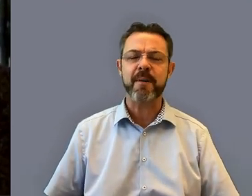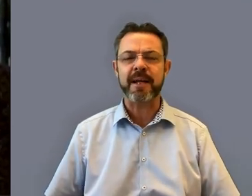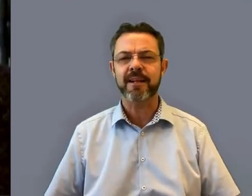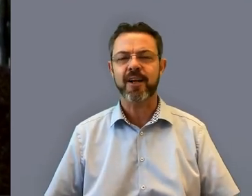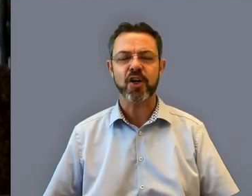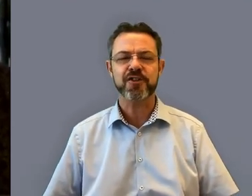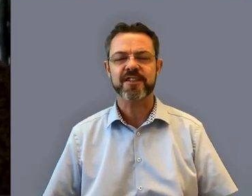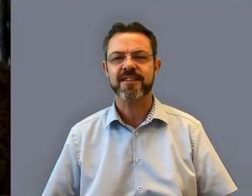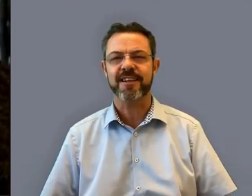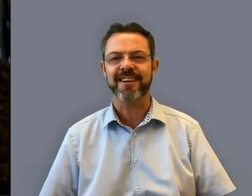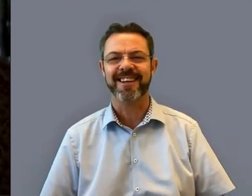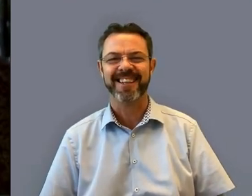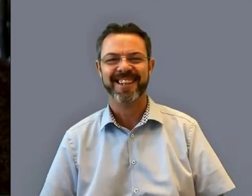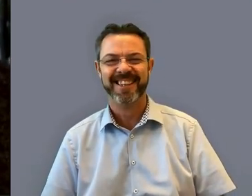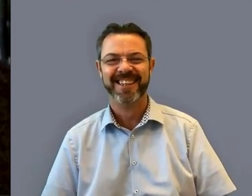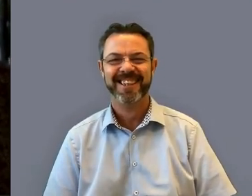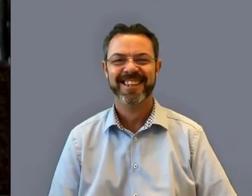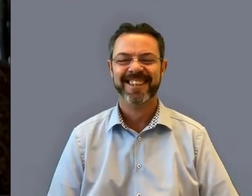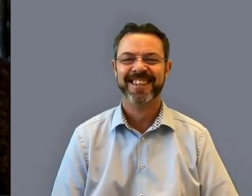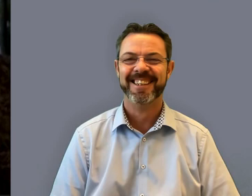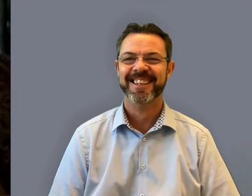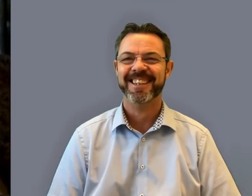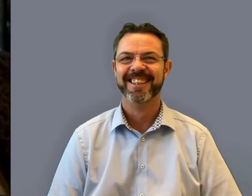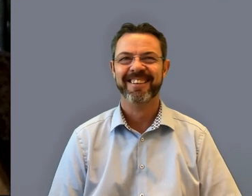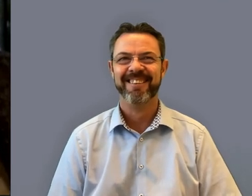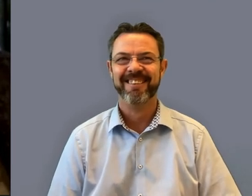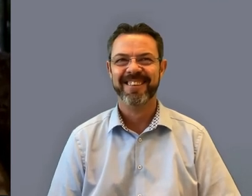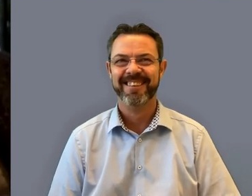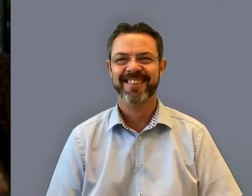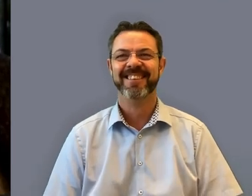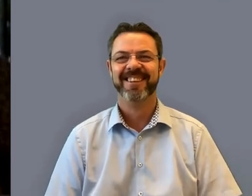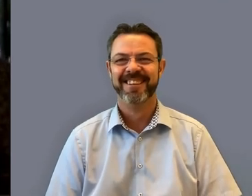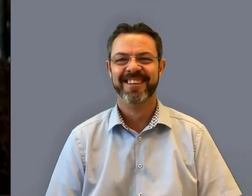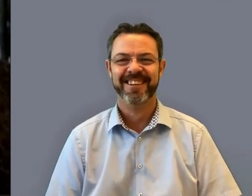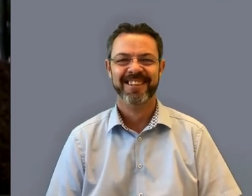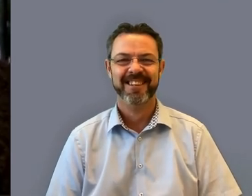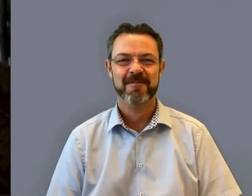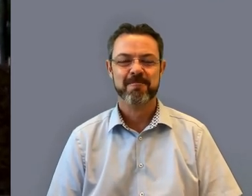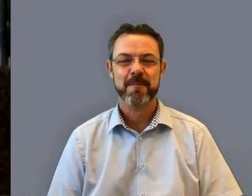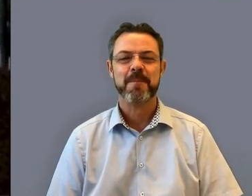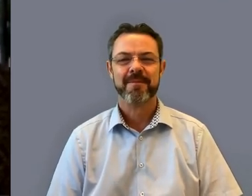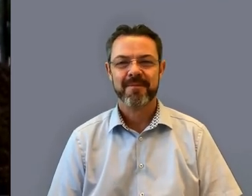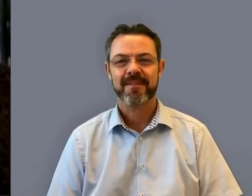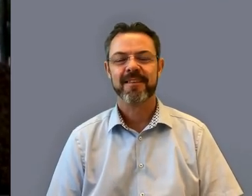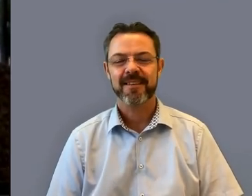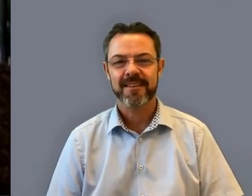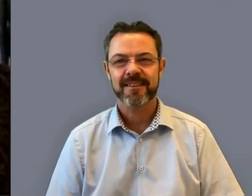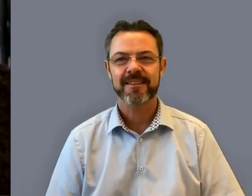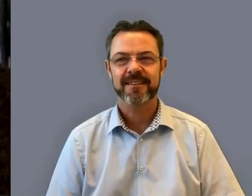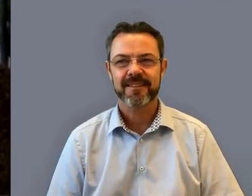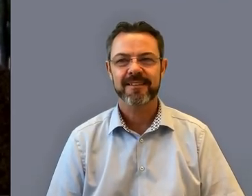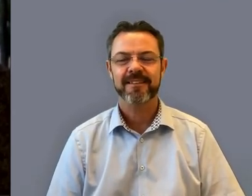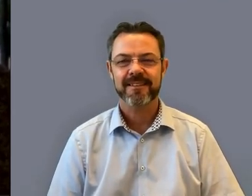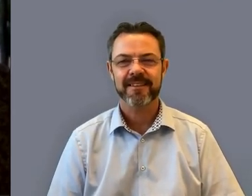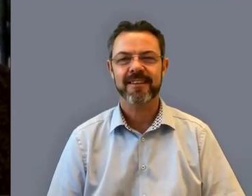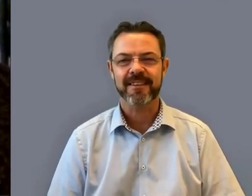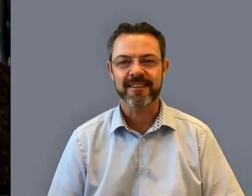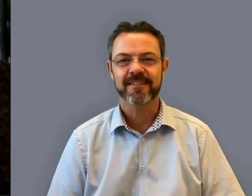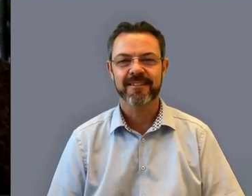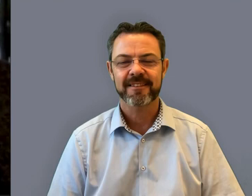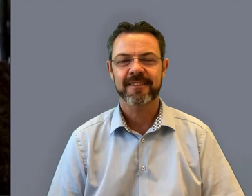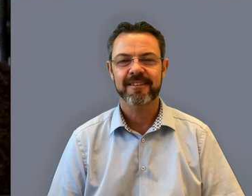is environmentally conscious. And it's like, oh, there's tons of companies that's now trying to solve this problem. You know, you're not that special anymore.